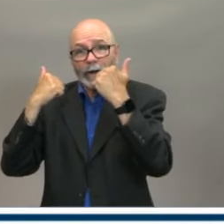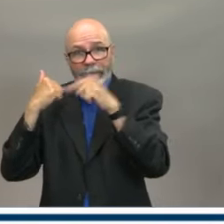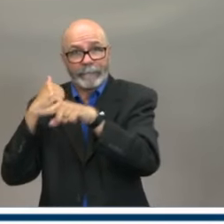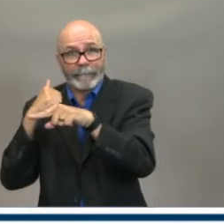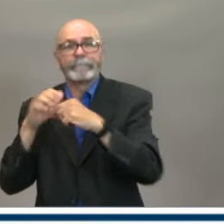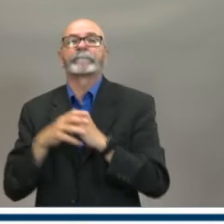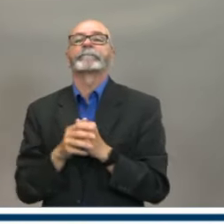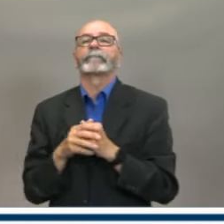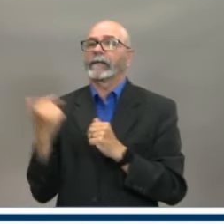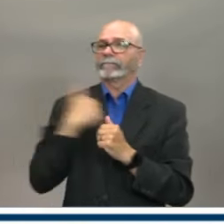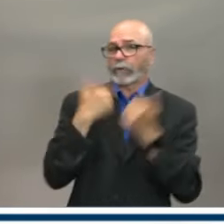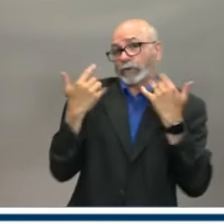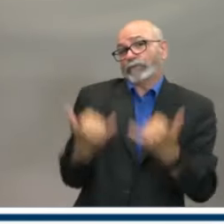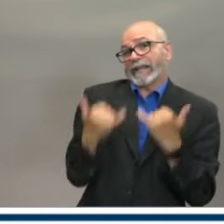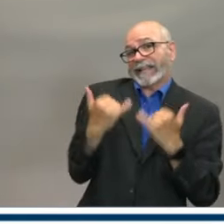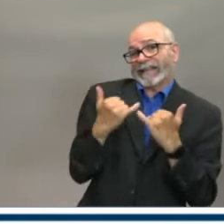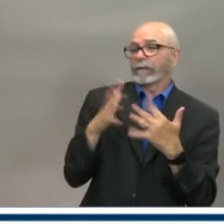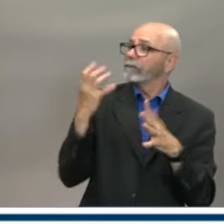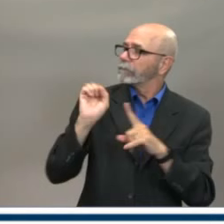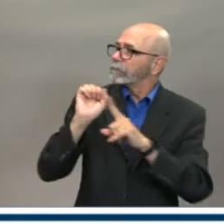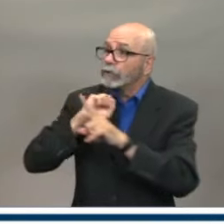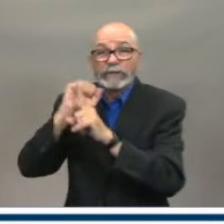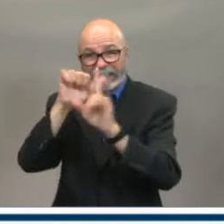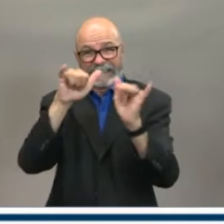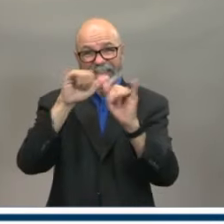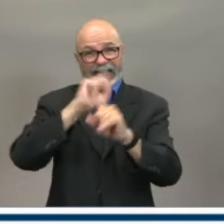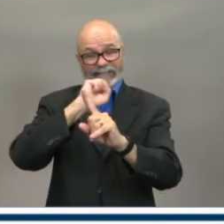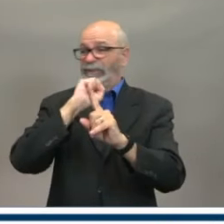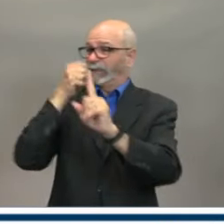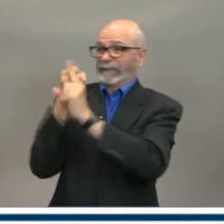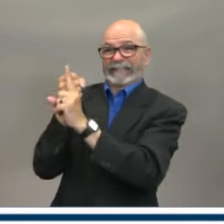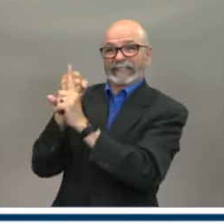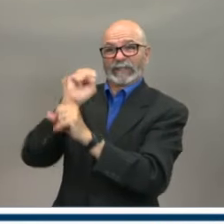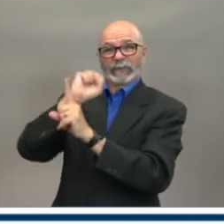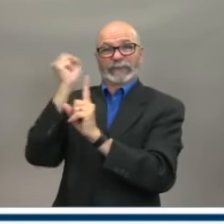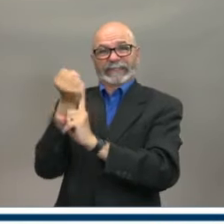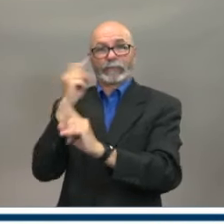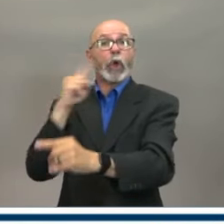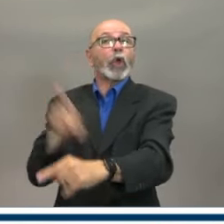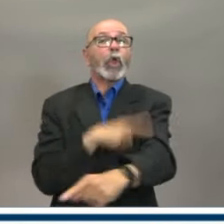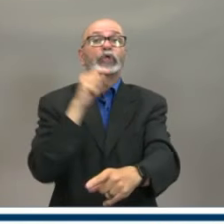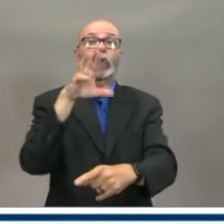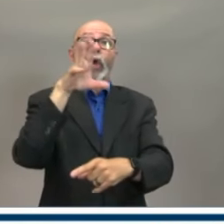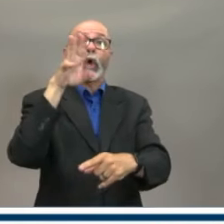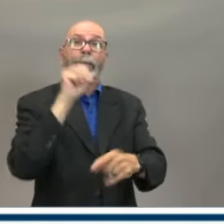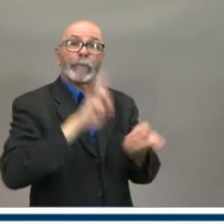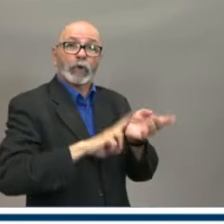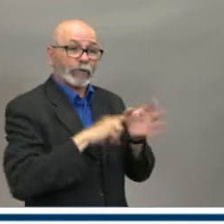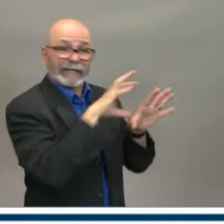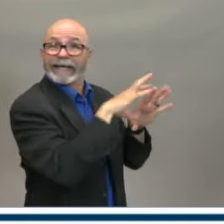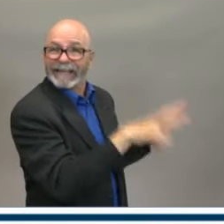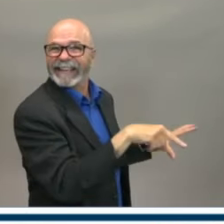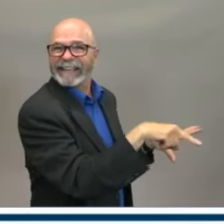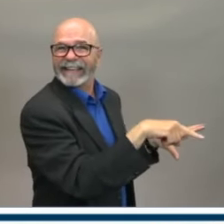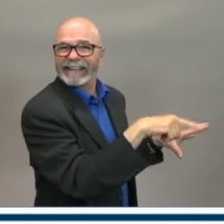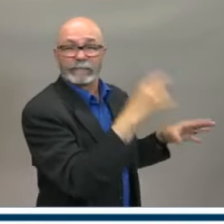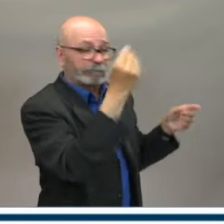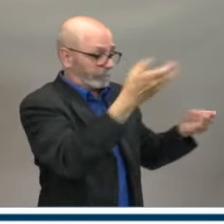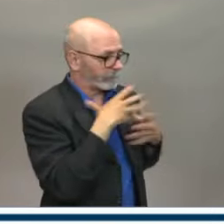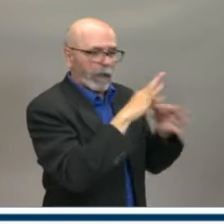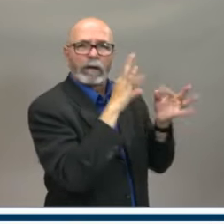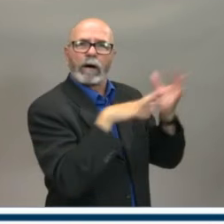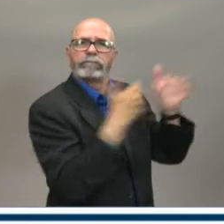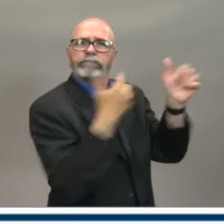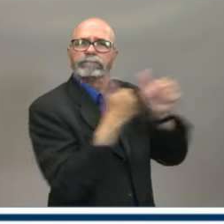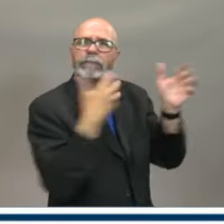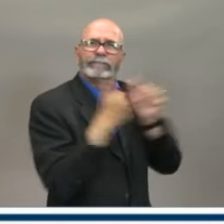Unfortunately, we're in the situation where our long-term care data comes from a different data source than the Public Health Panorama program and